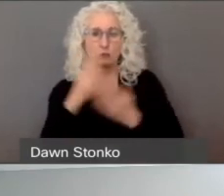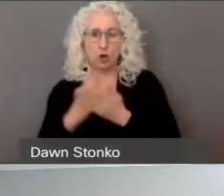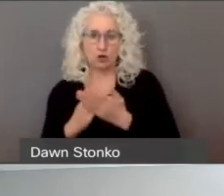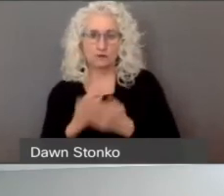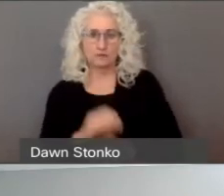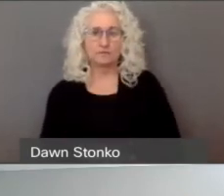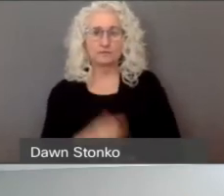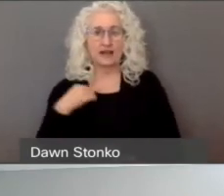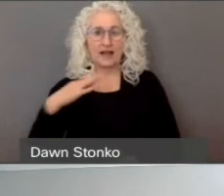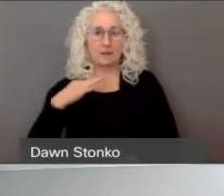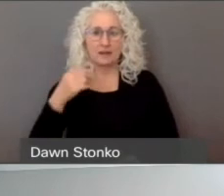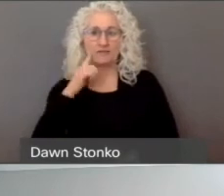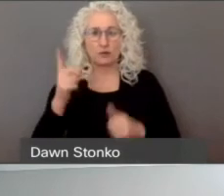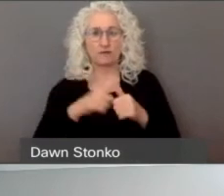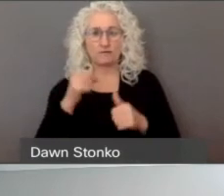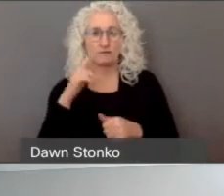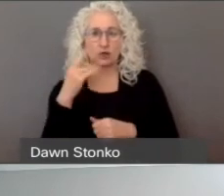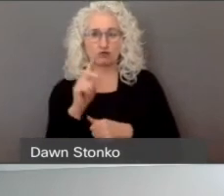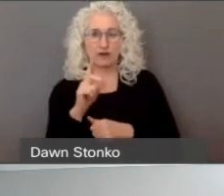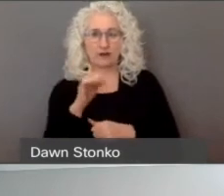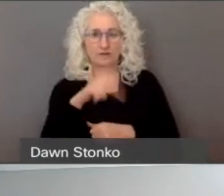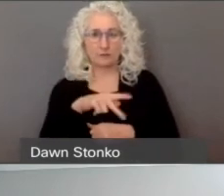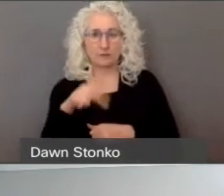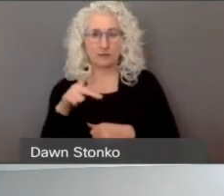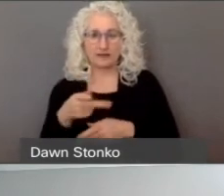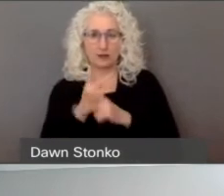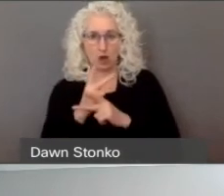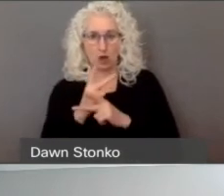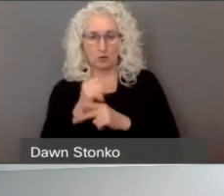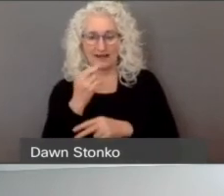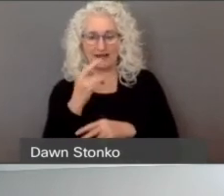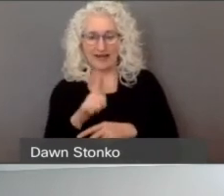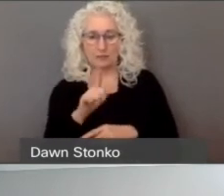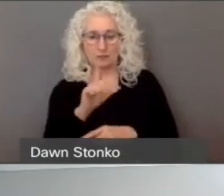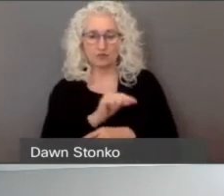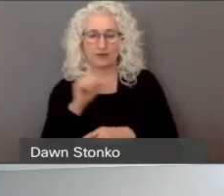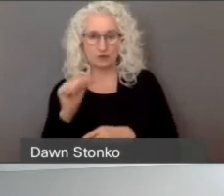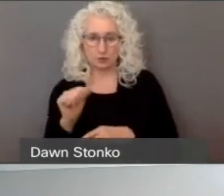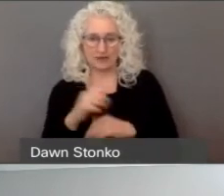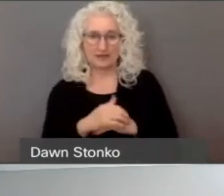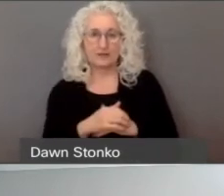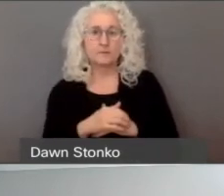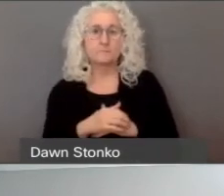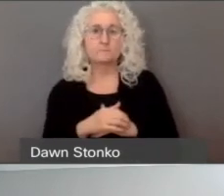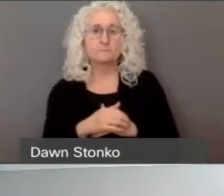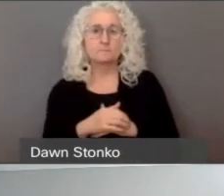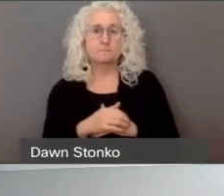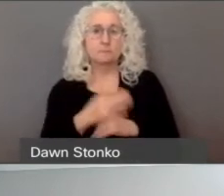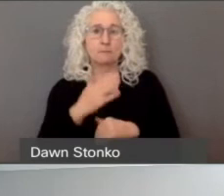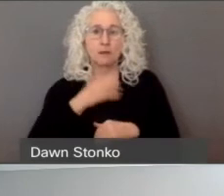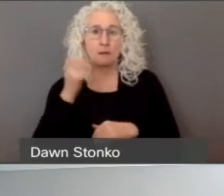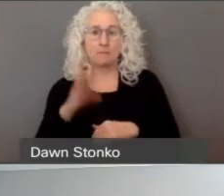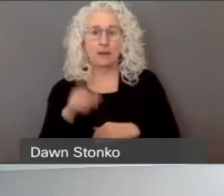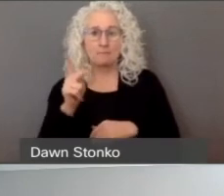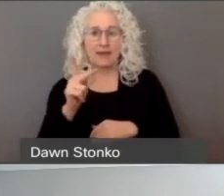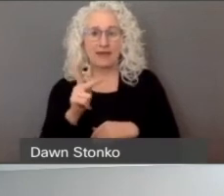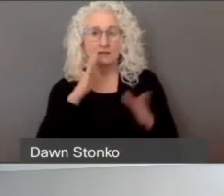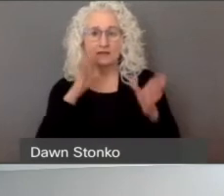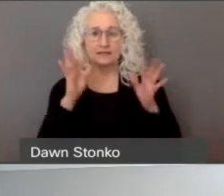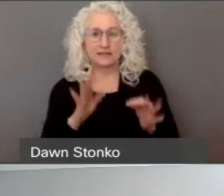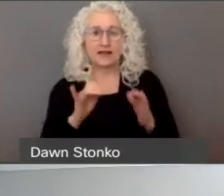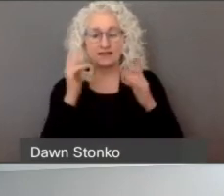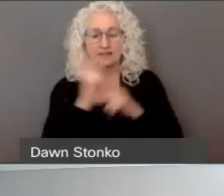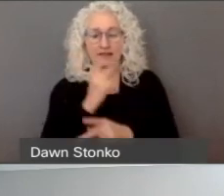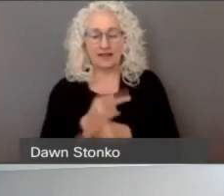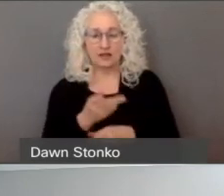I applied for the first round of the PPP loan in April of 2020. And my bank determined that the calculated